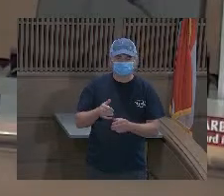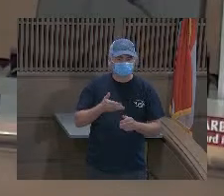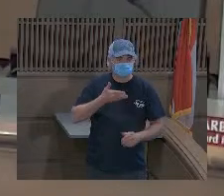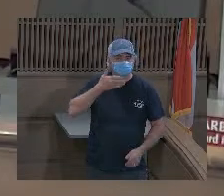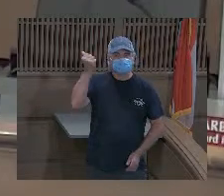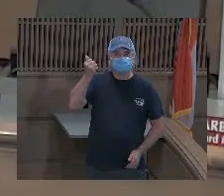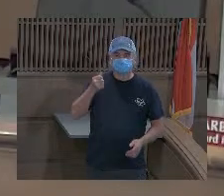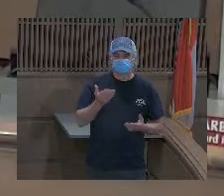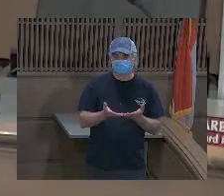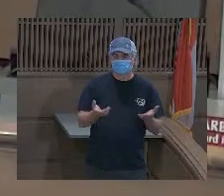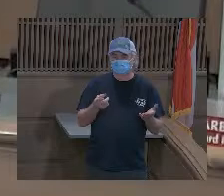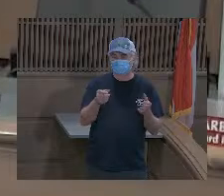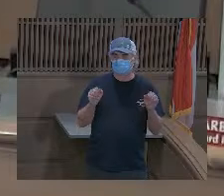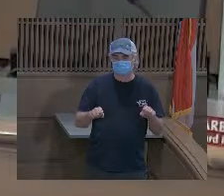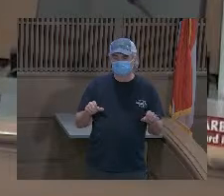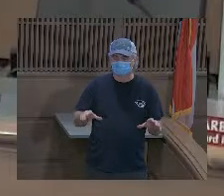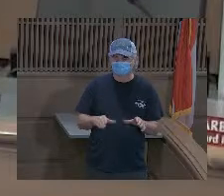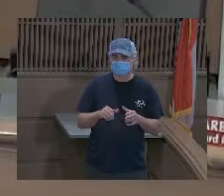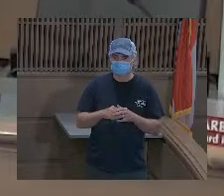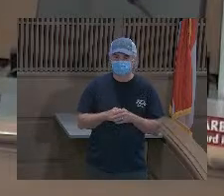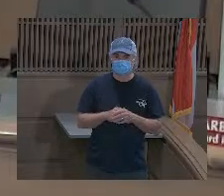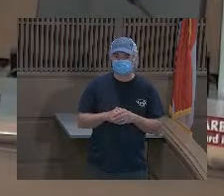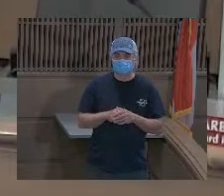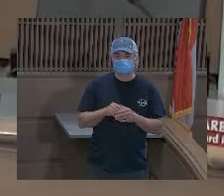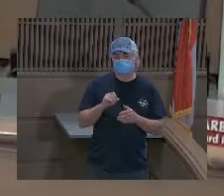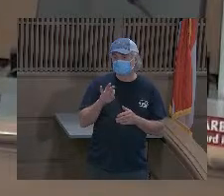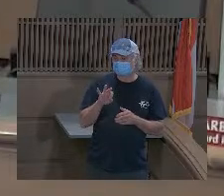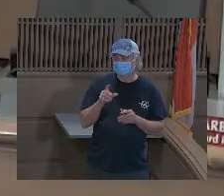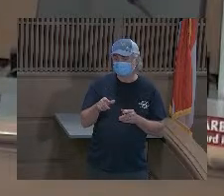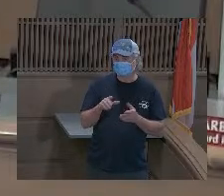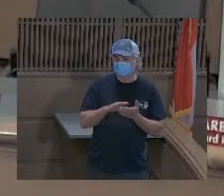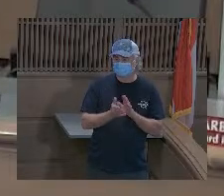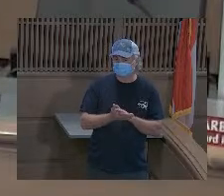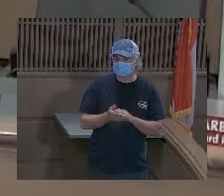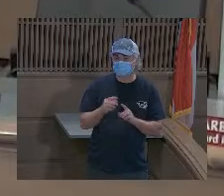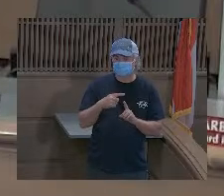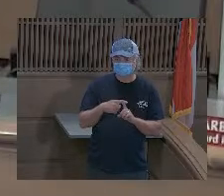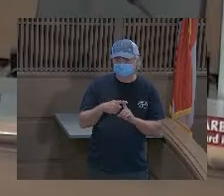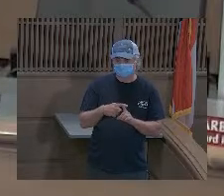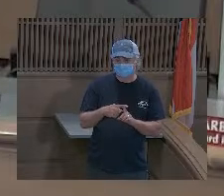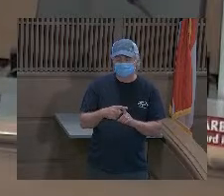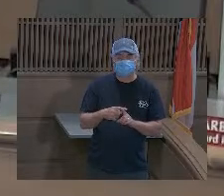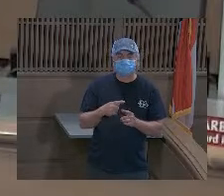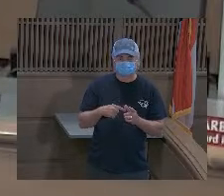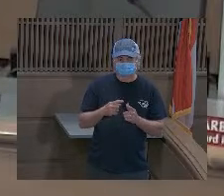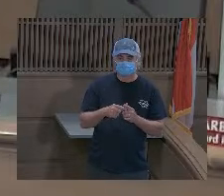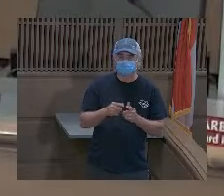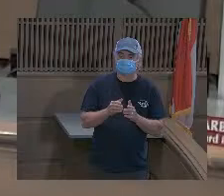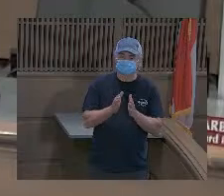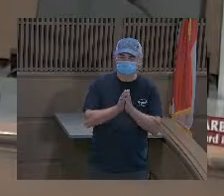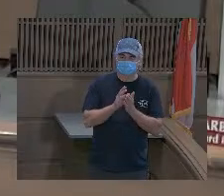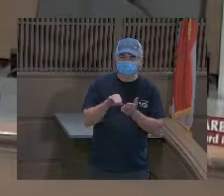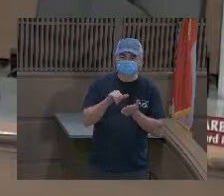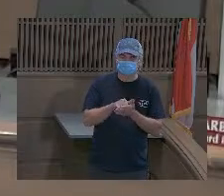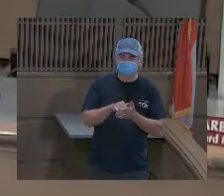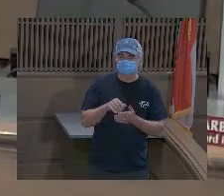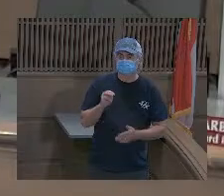hospitalized with COVID. And if you do become positive with COVID, please inquire about the monoclonal